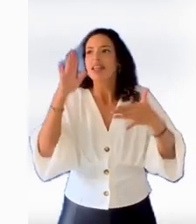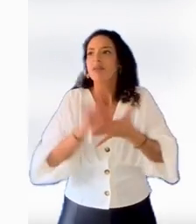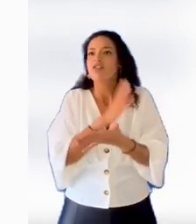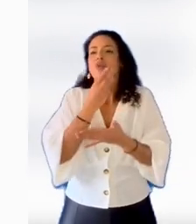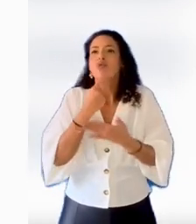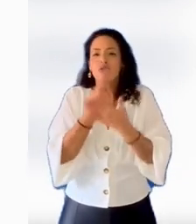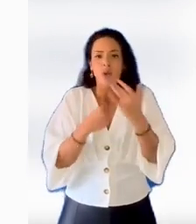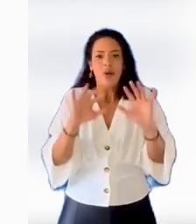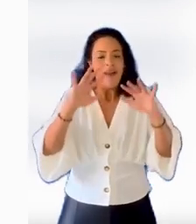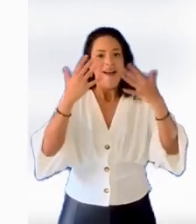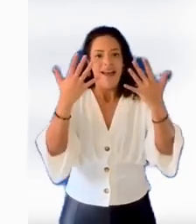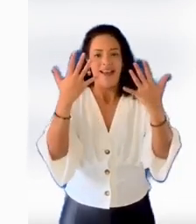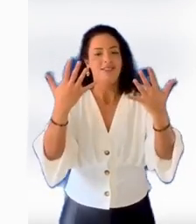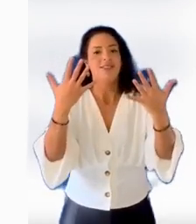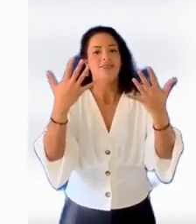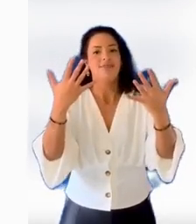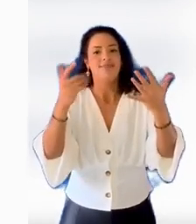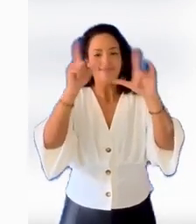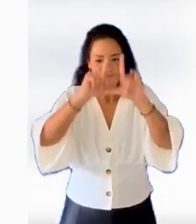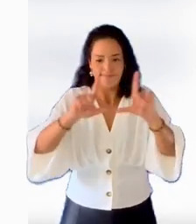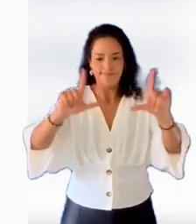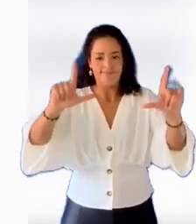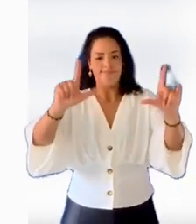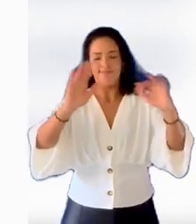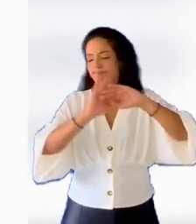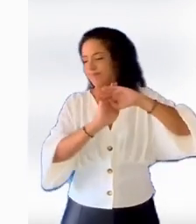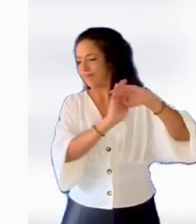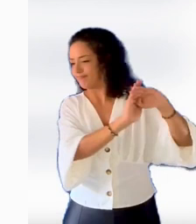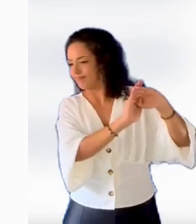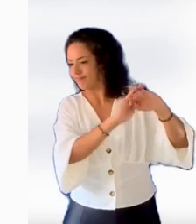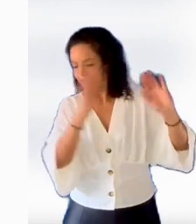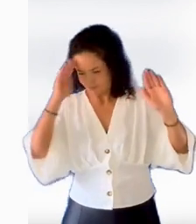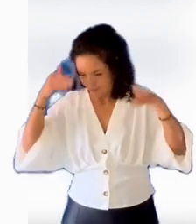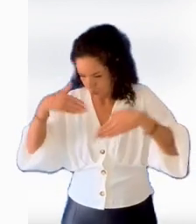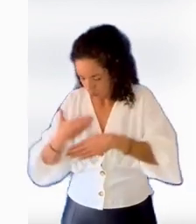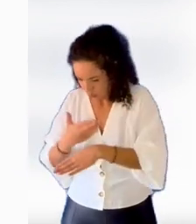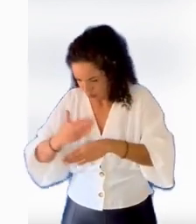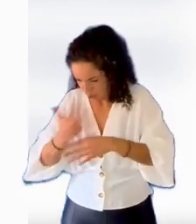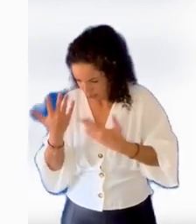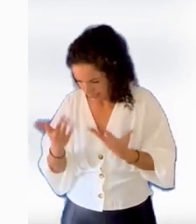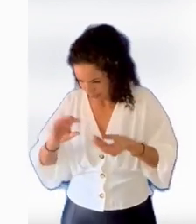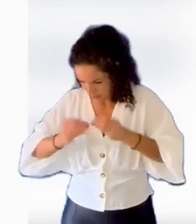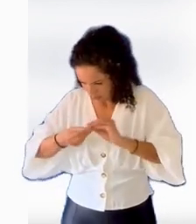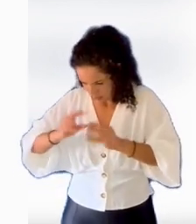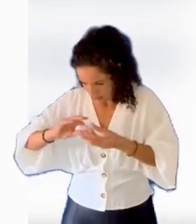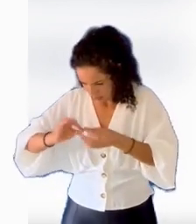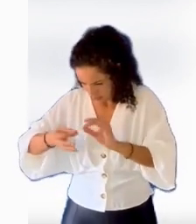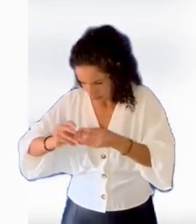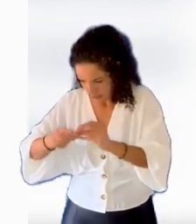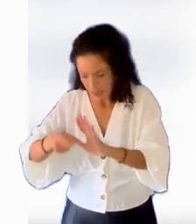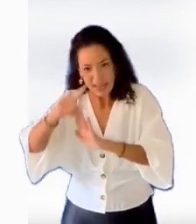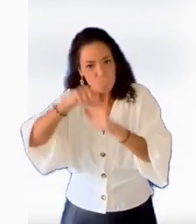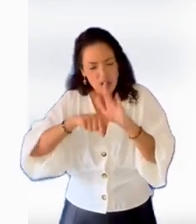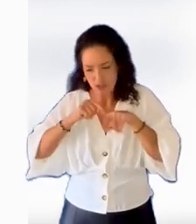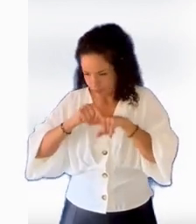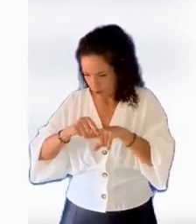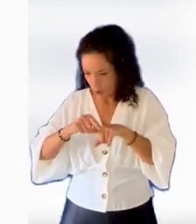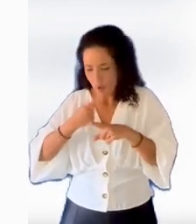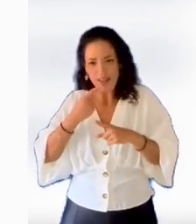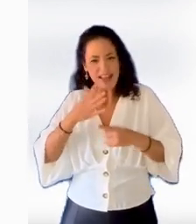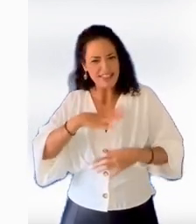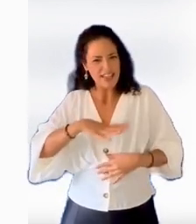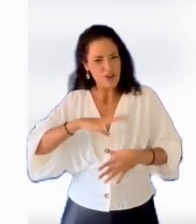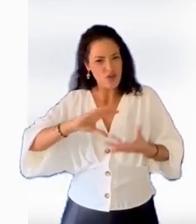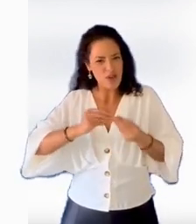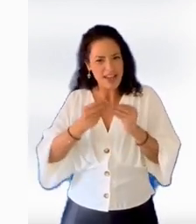using only our hands, of sitting away from our screens to become consumed in a task, of following instructions and the satisfaction of creating something